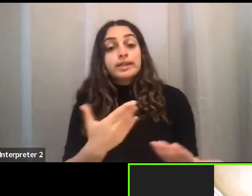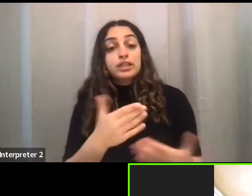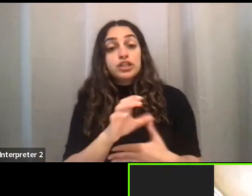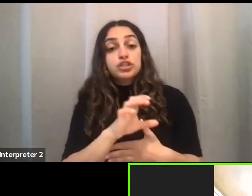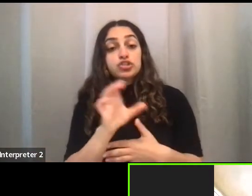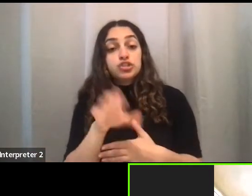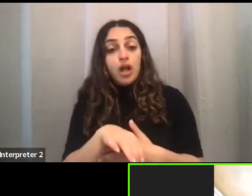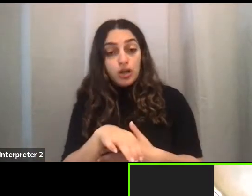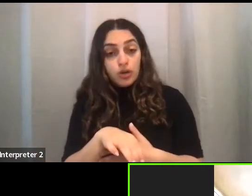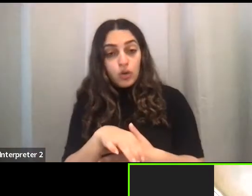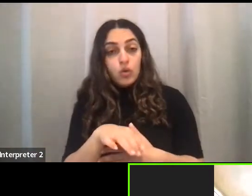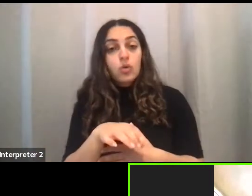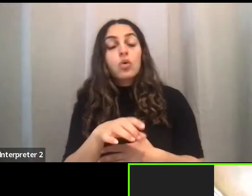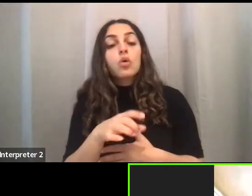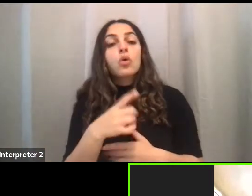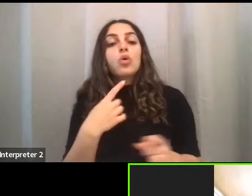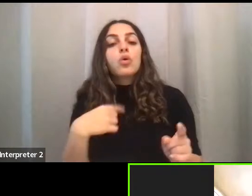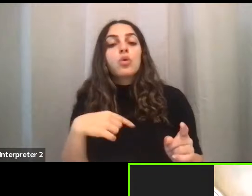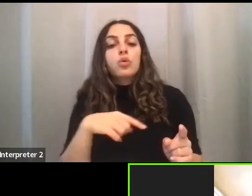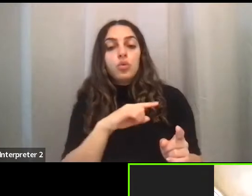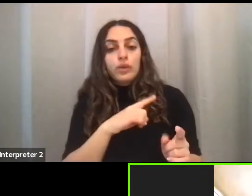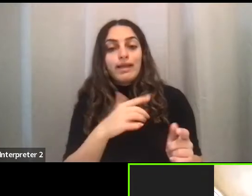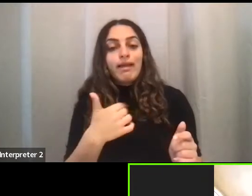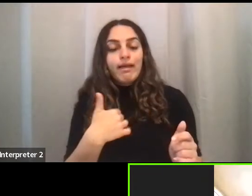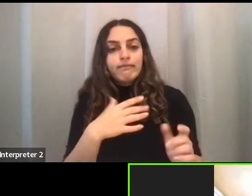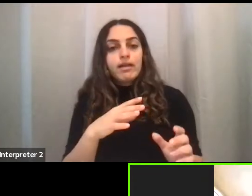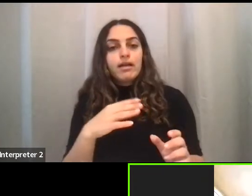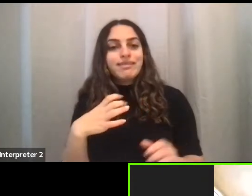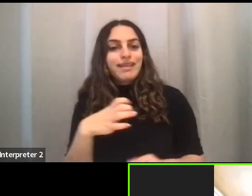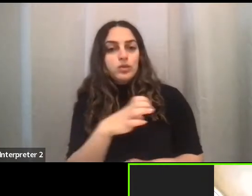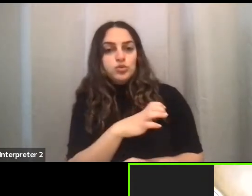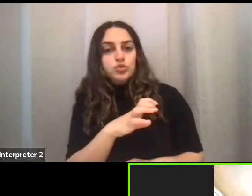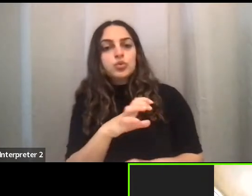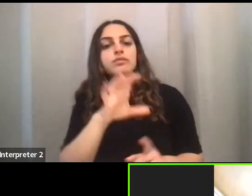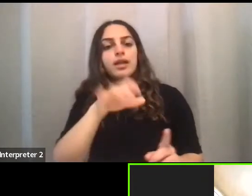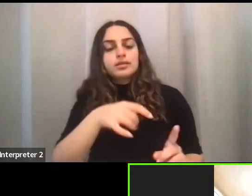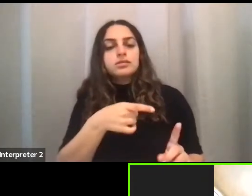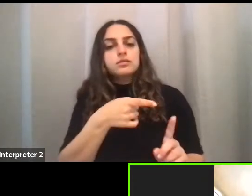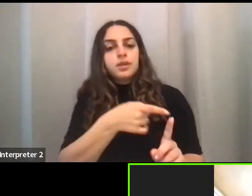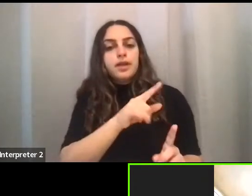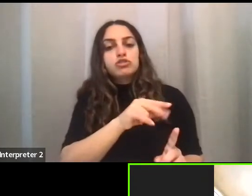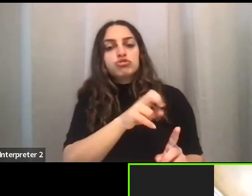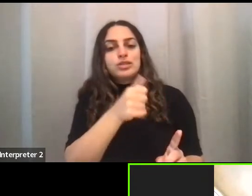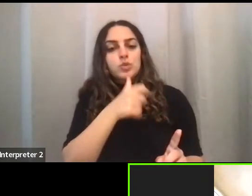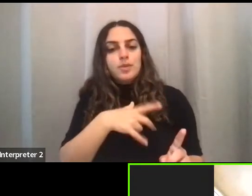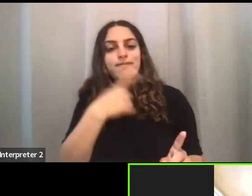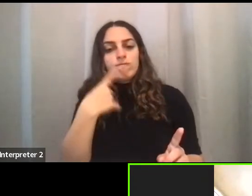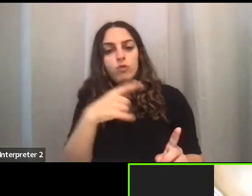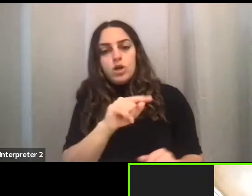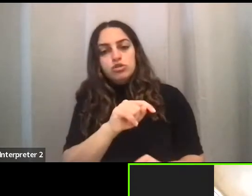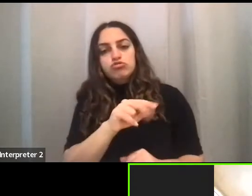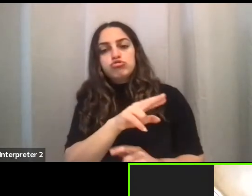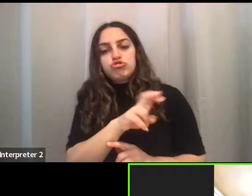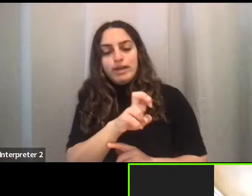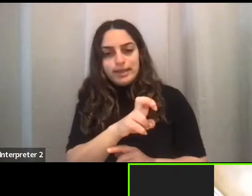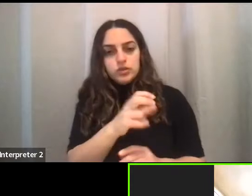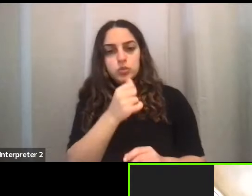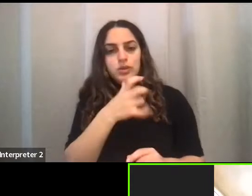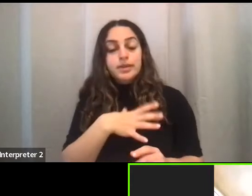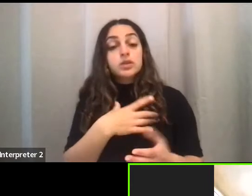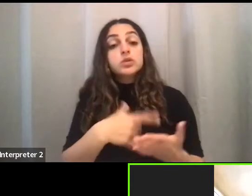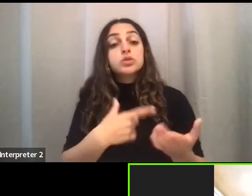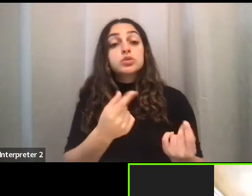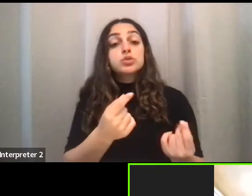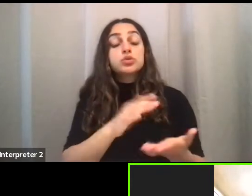trade we also have a women bills uh we have a council that's built by trades women for the trades women and what the school should do